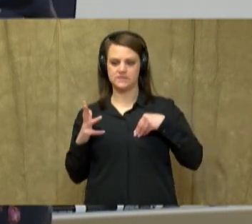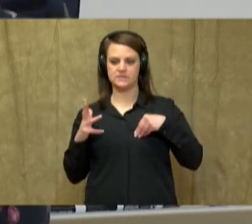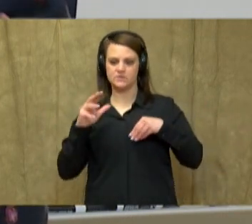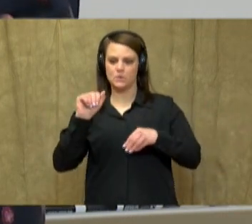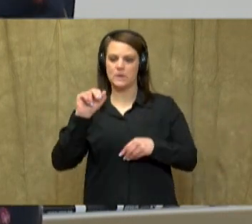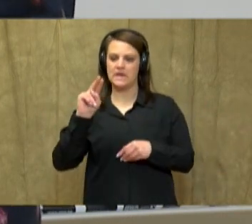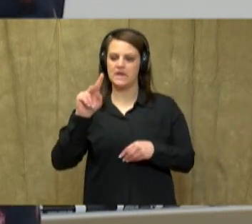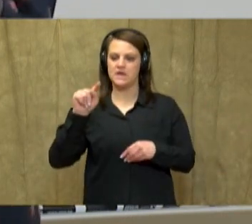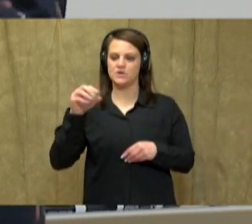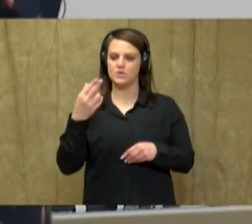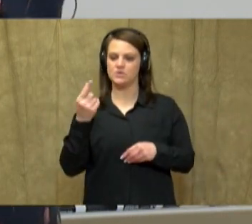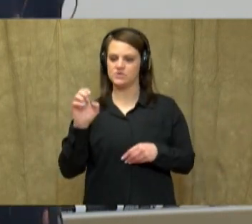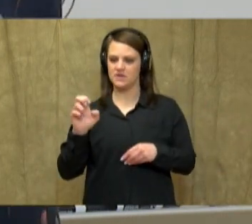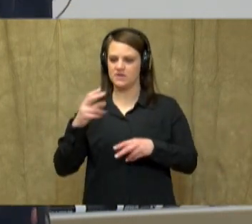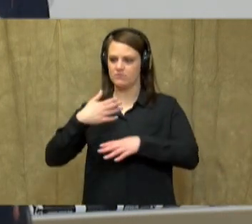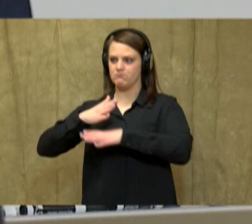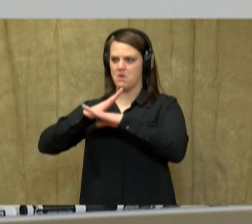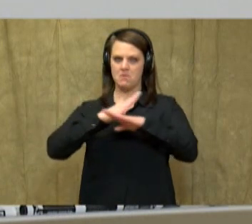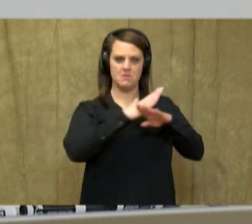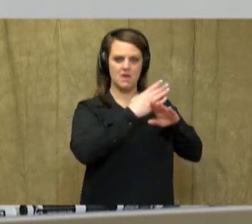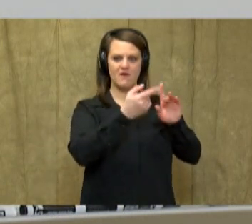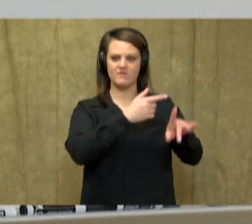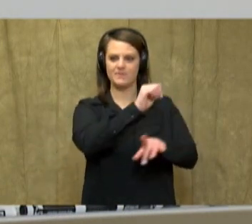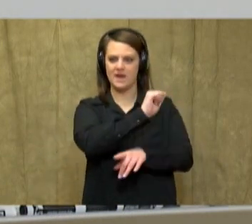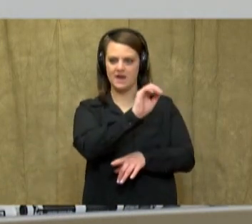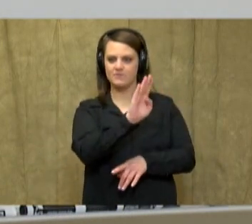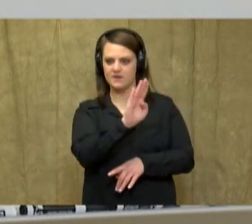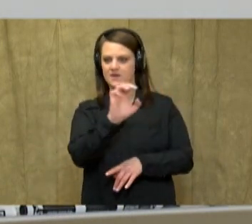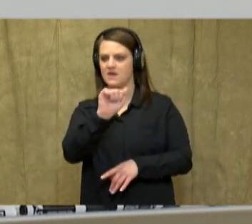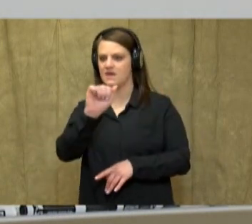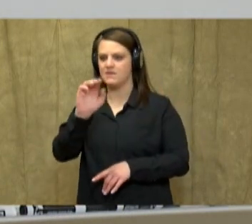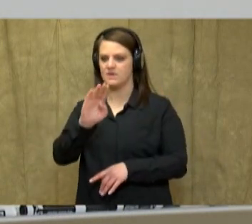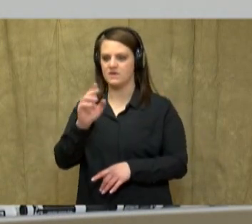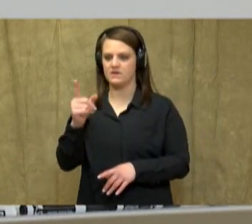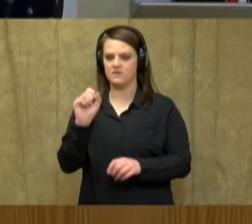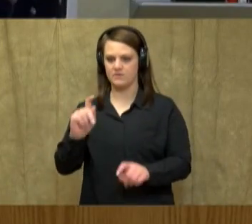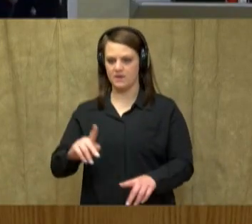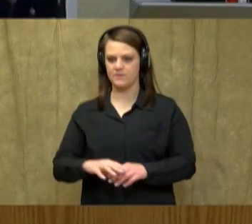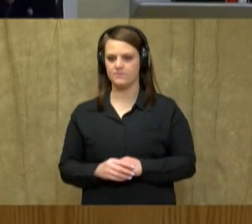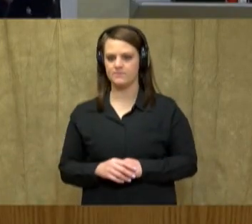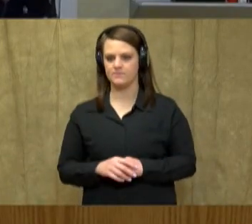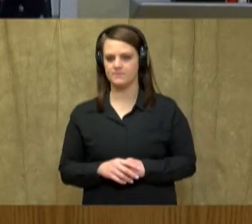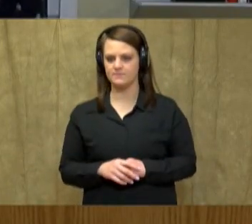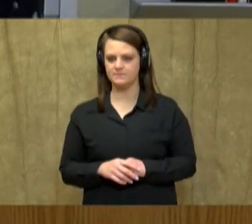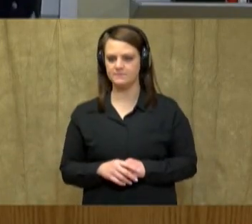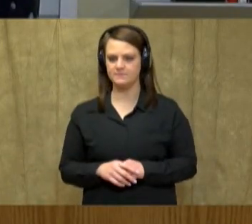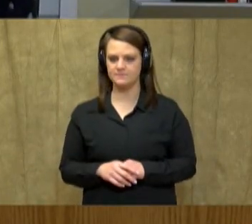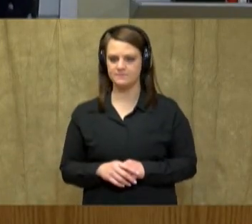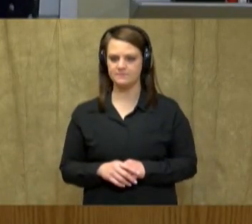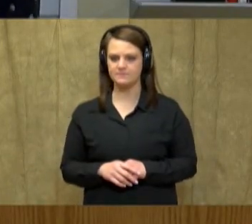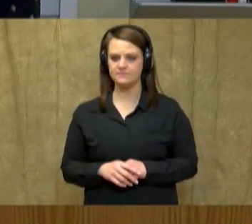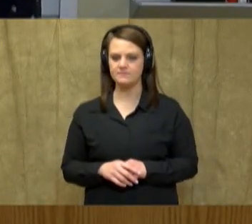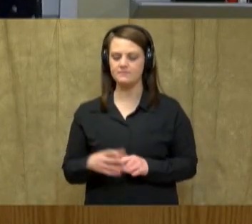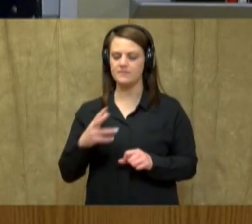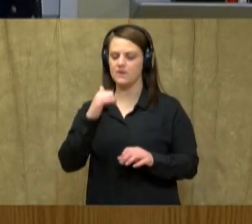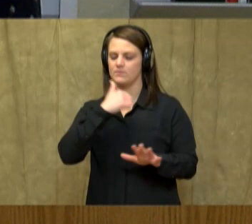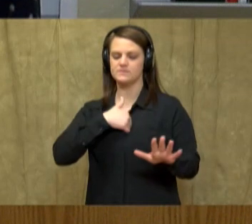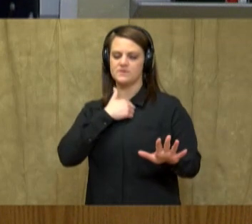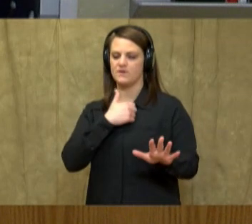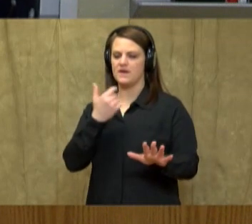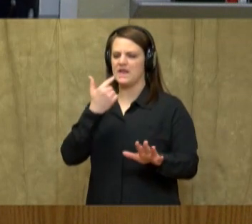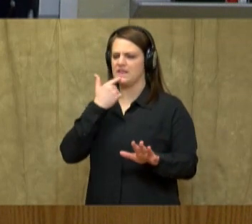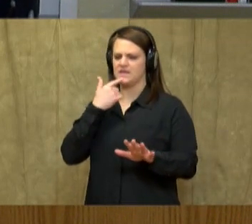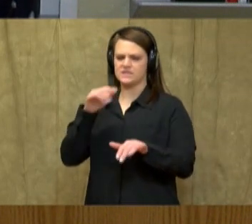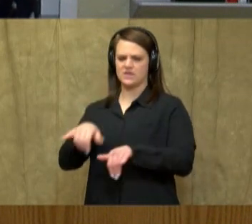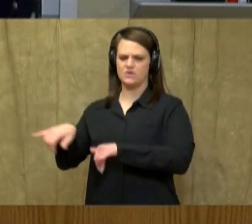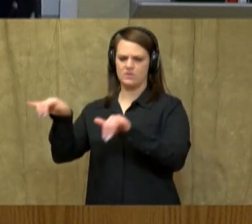have antibodies against everybody else. All right? And then we called AB, if you notice, since they could, I'm sorry, I think I said universal